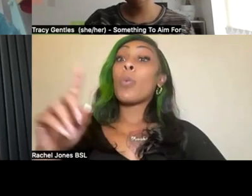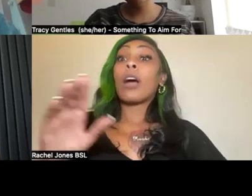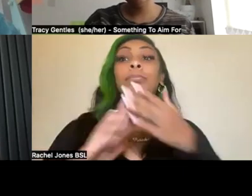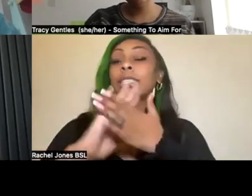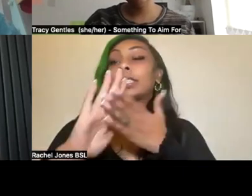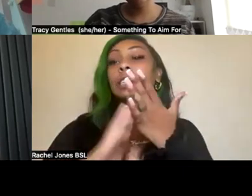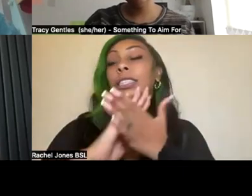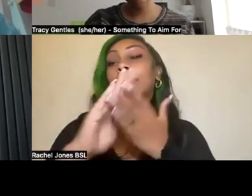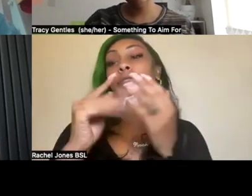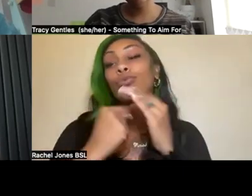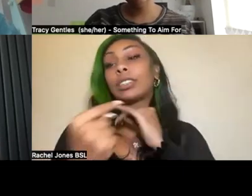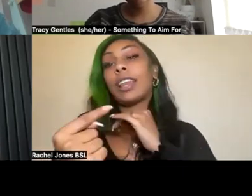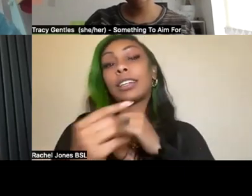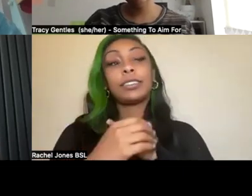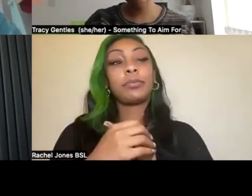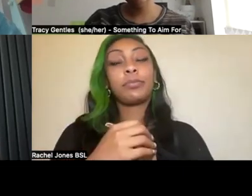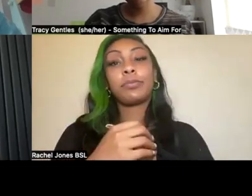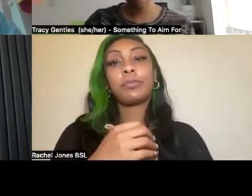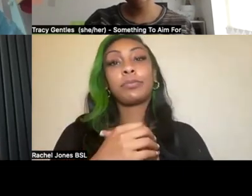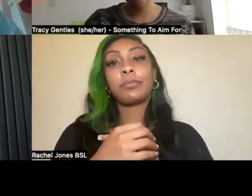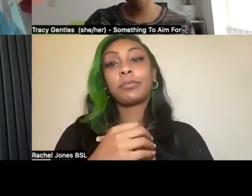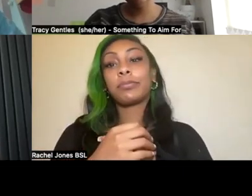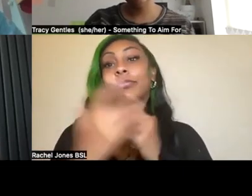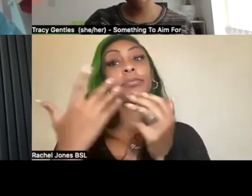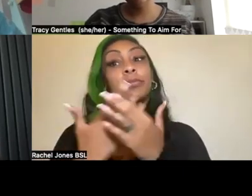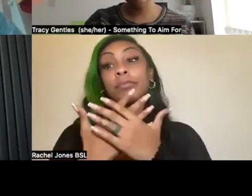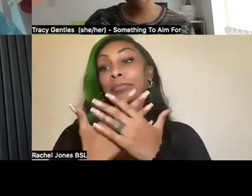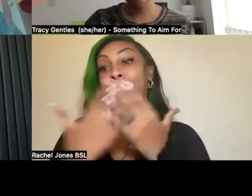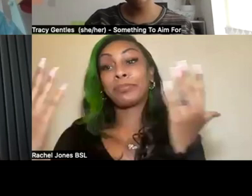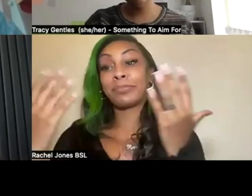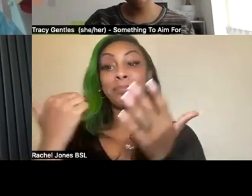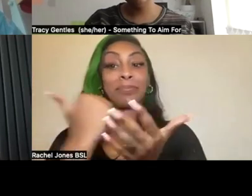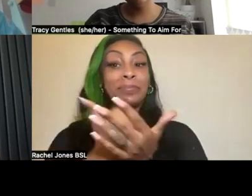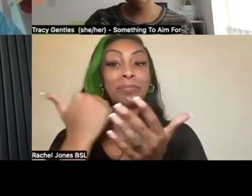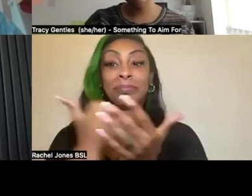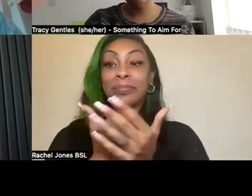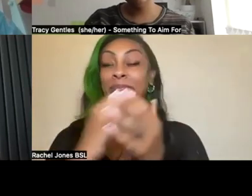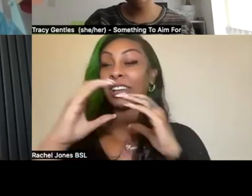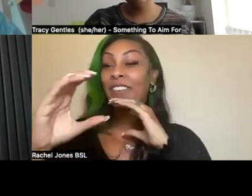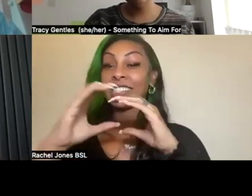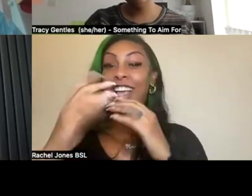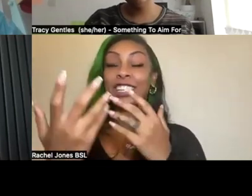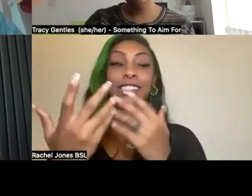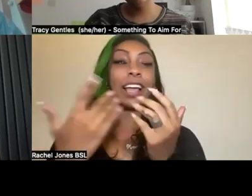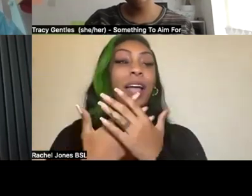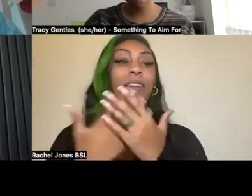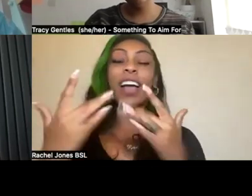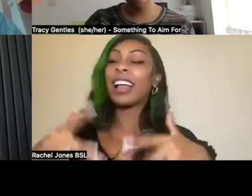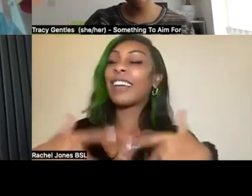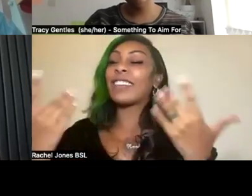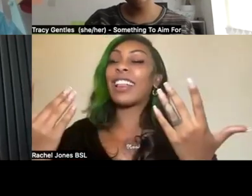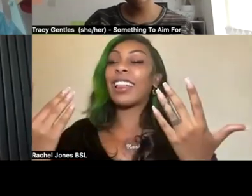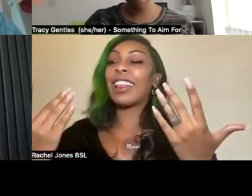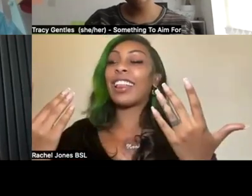and the community. So there've been loads of brilliant conversations. Many feel like they're just beginning,